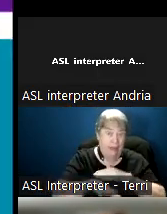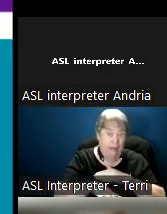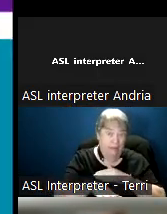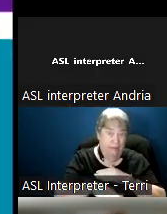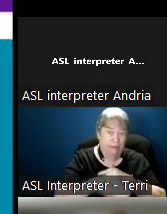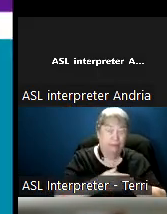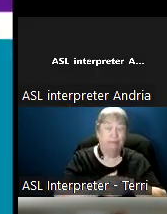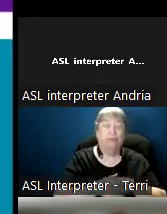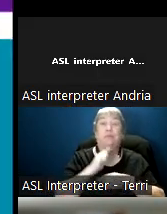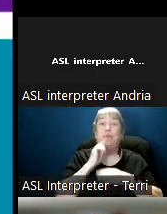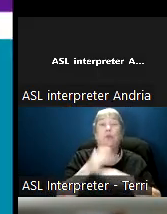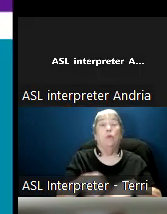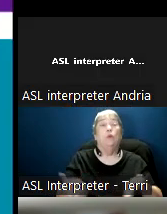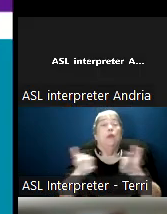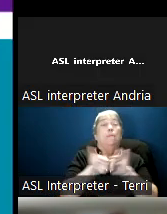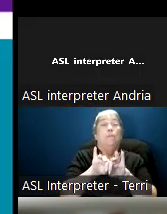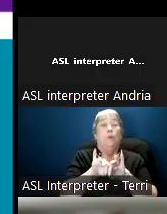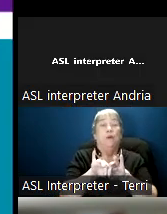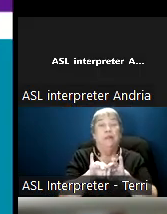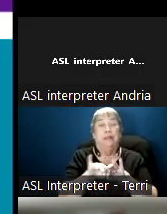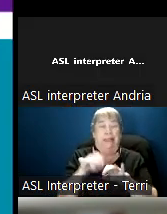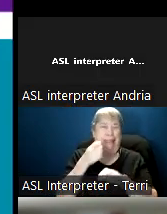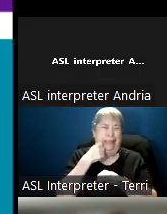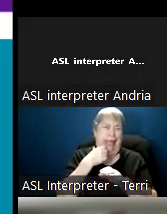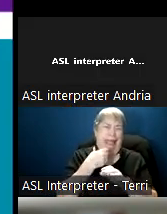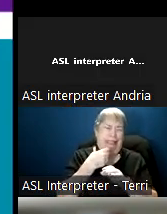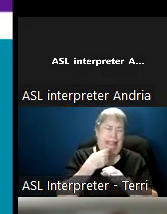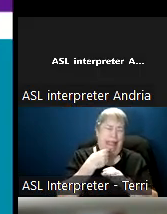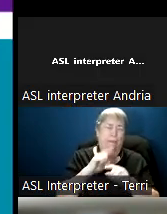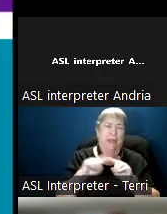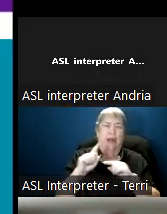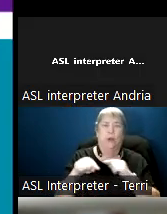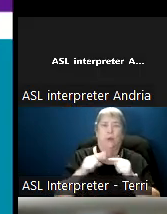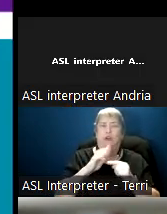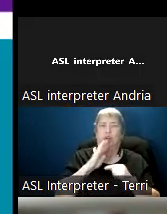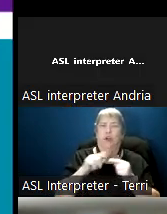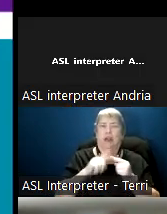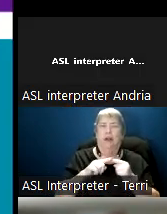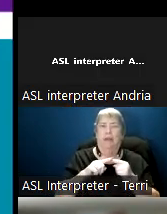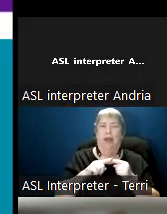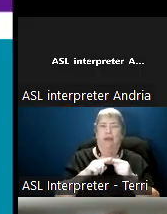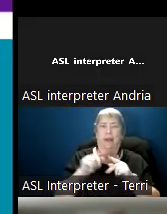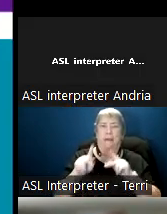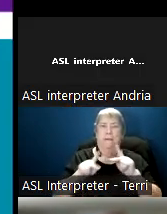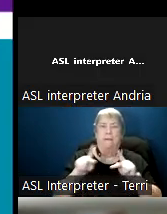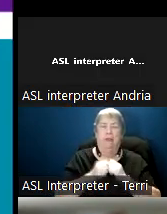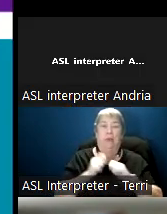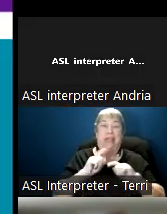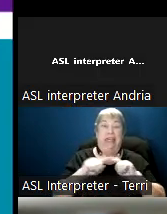really important, as I mentioned earlier, when we talk about the intersection of different people with different